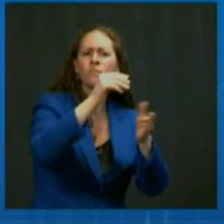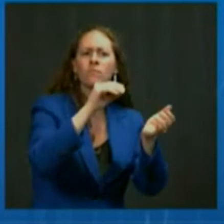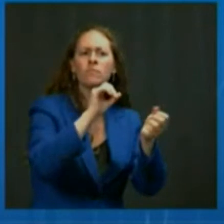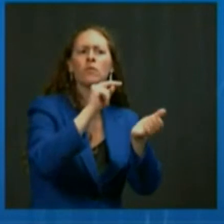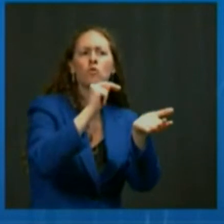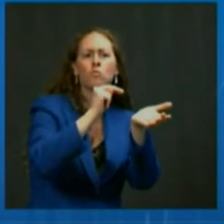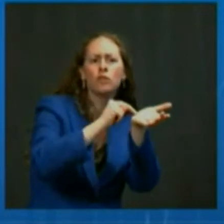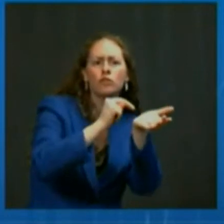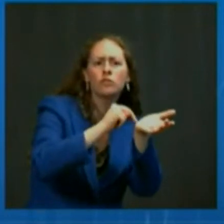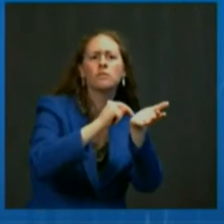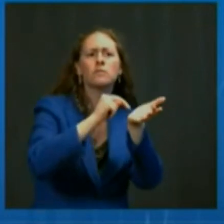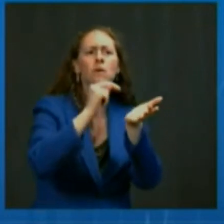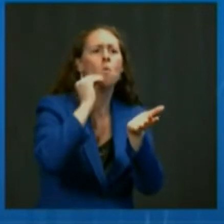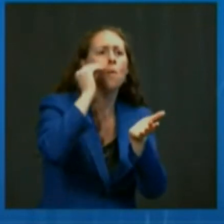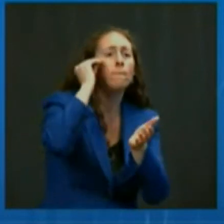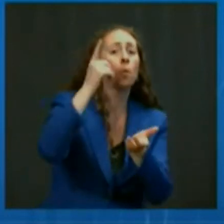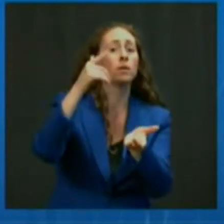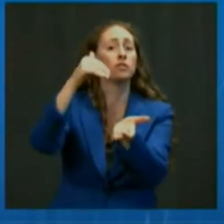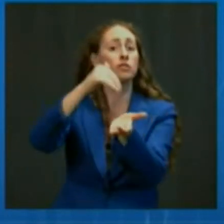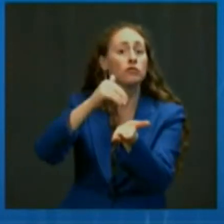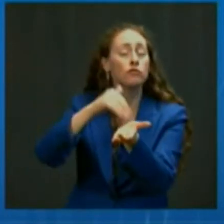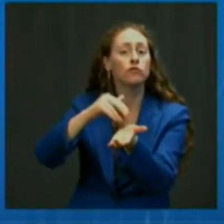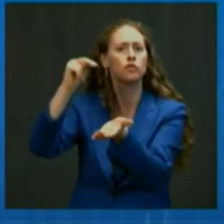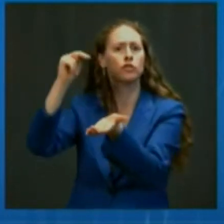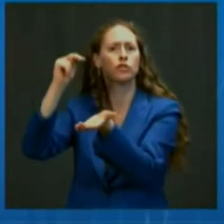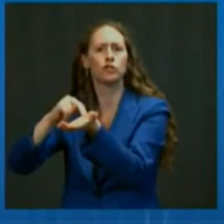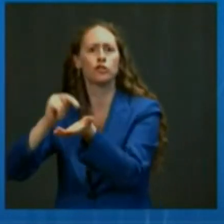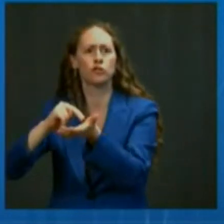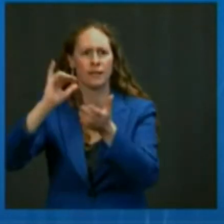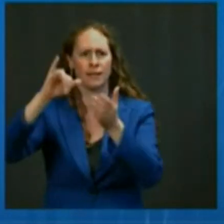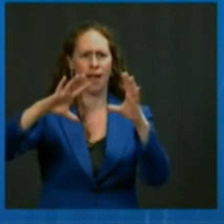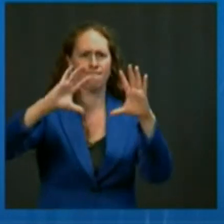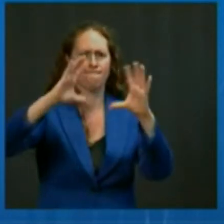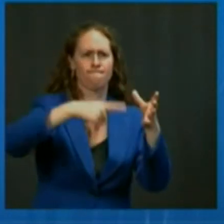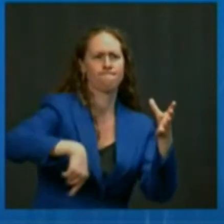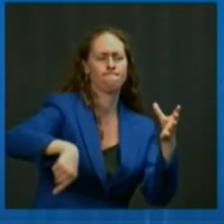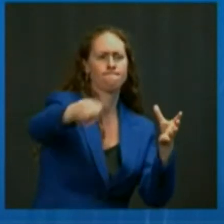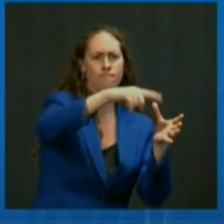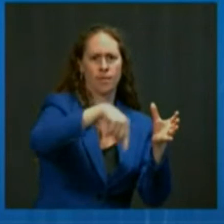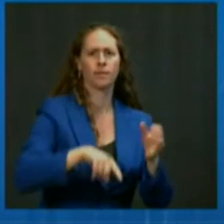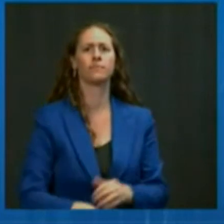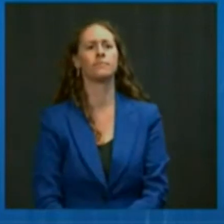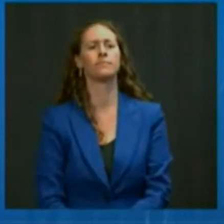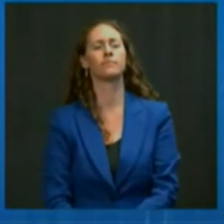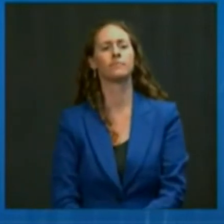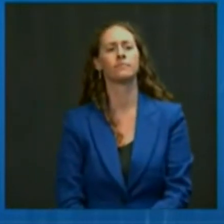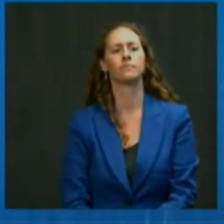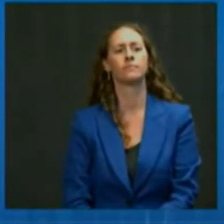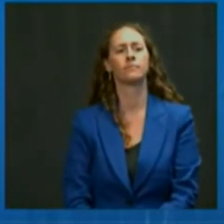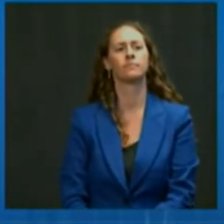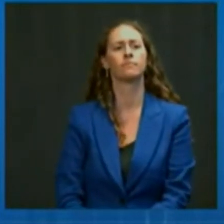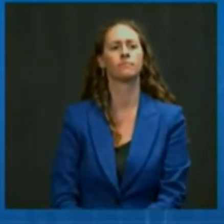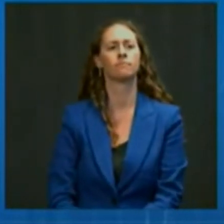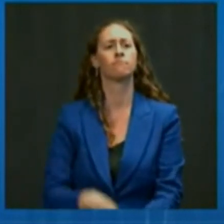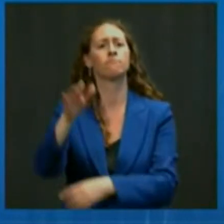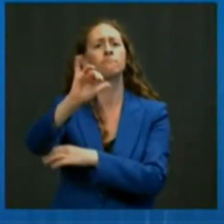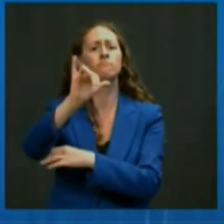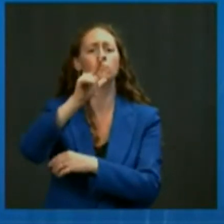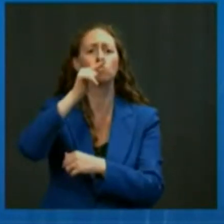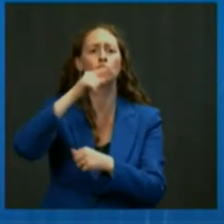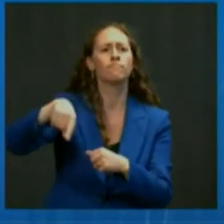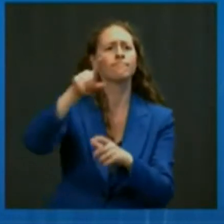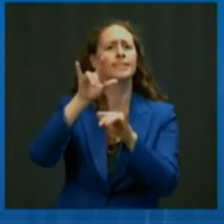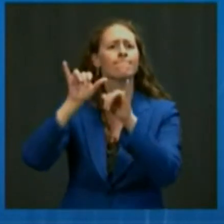shots directly to residents of long-term care facilities. For people who received the Johnson & Johnson